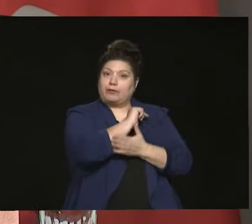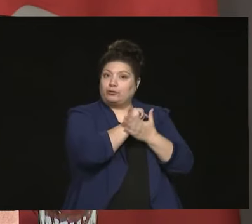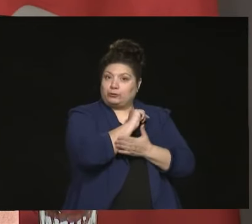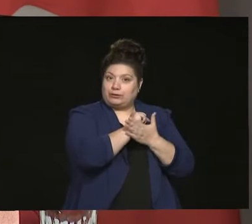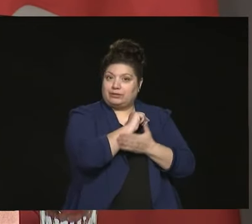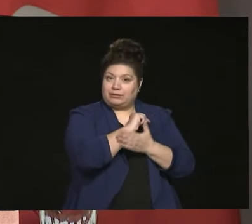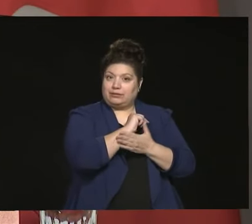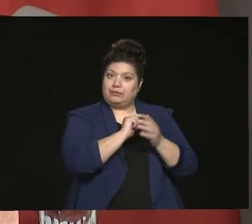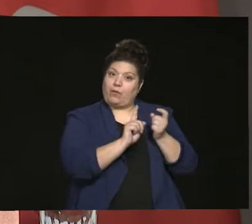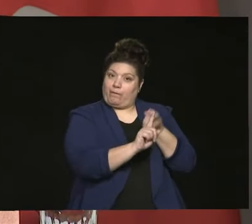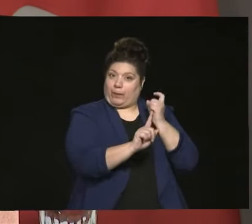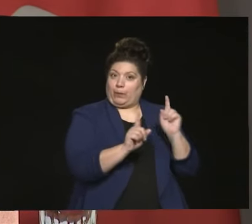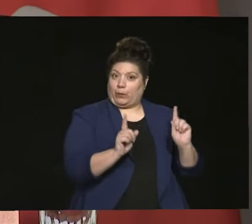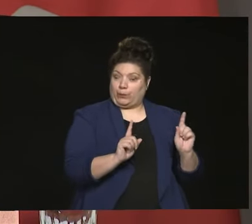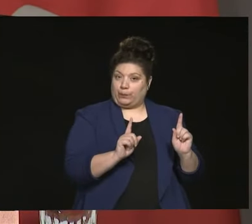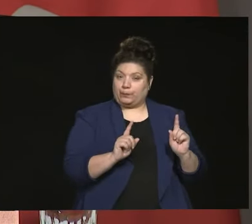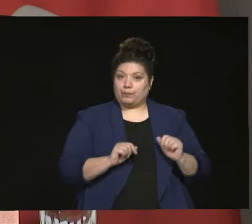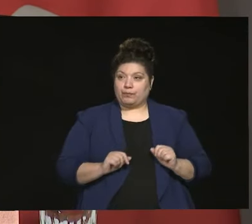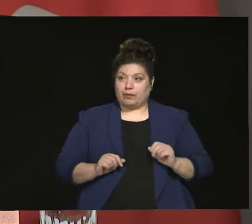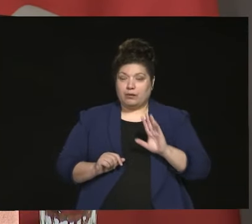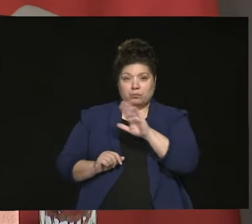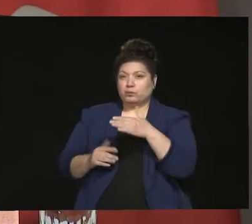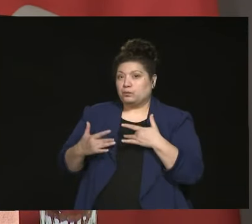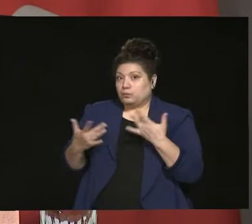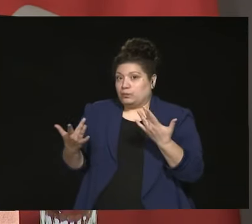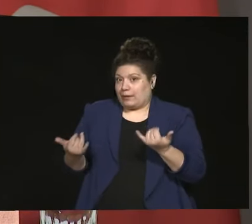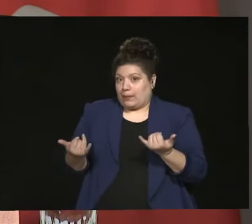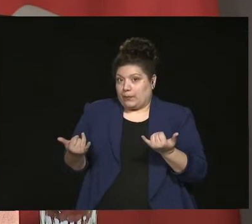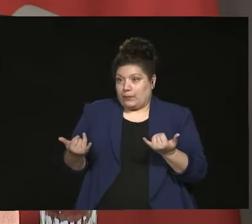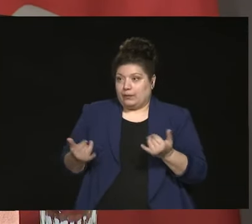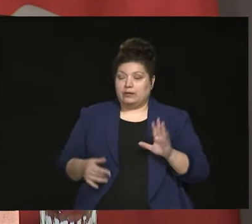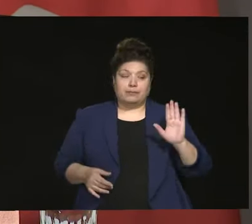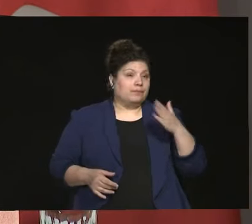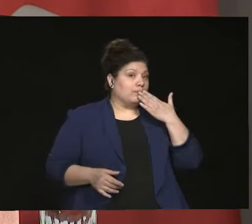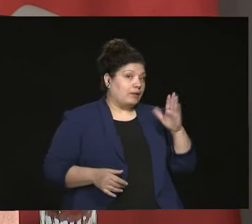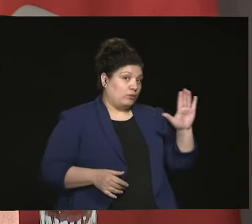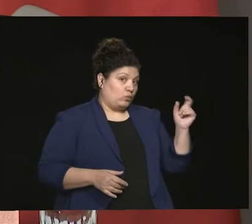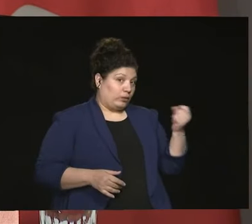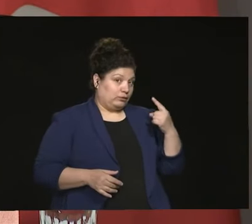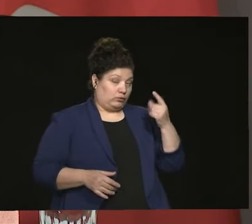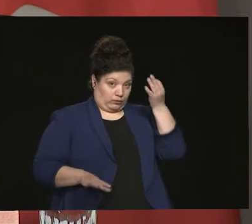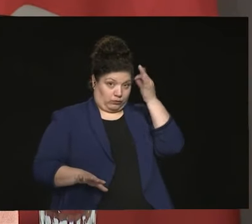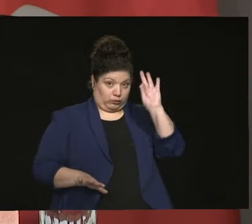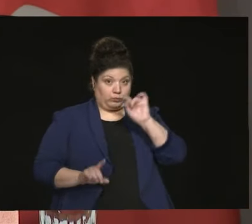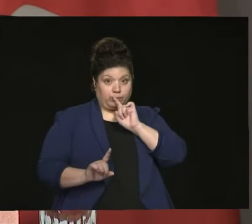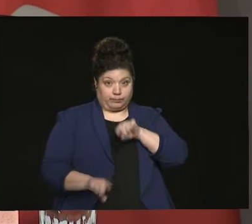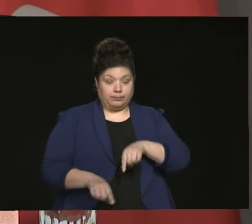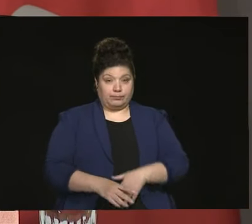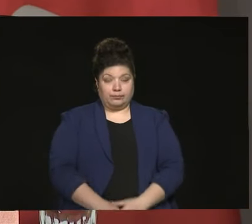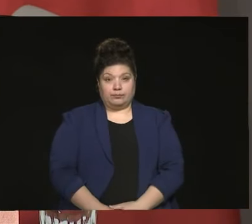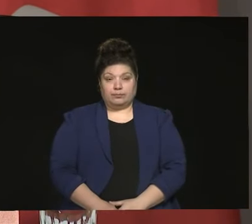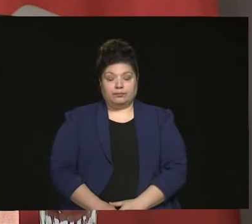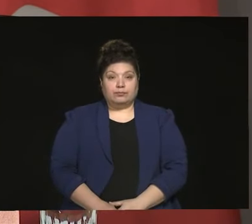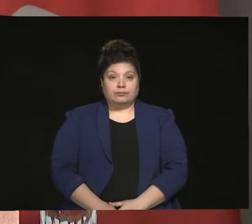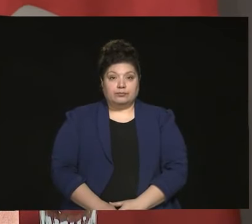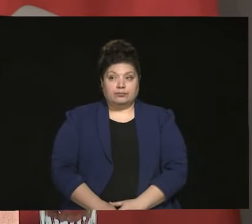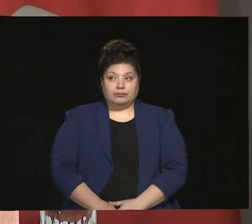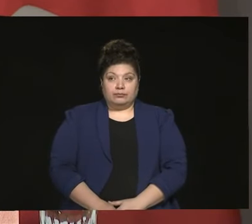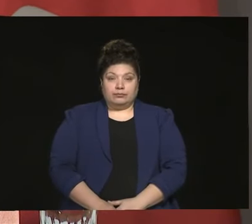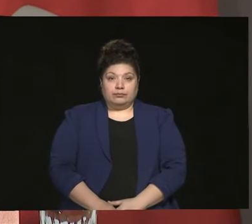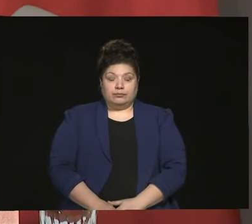Merci pour la question. Answer. Thank you for the question. Et je veux souligner que nous prenons très au sérieux